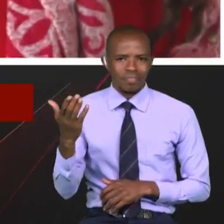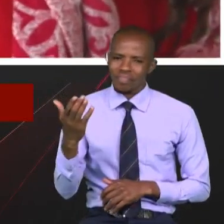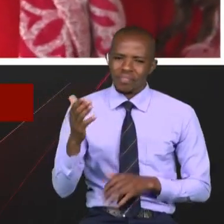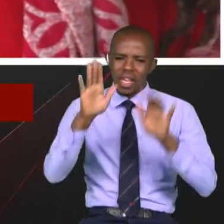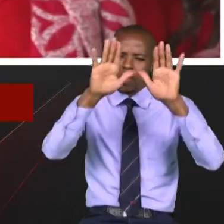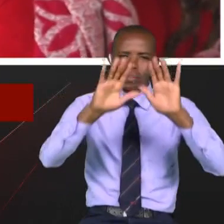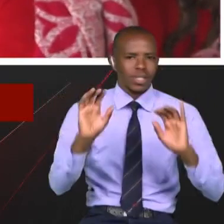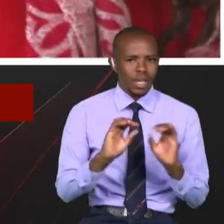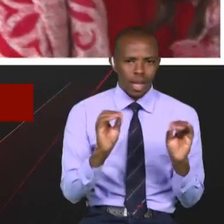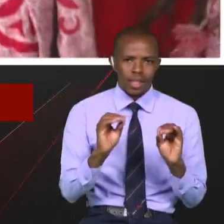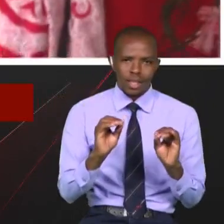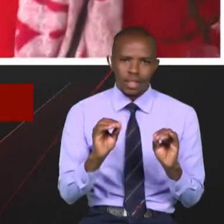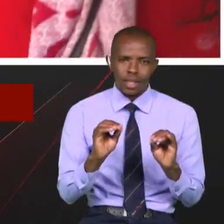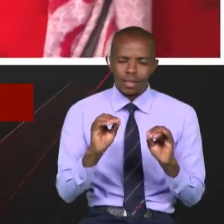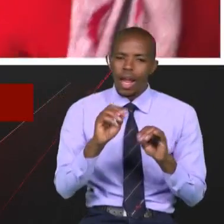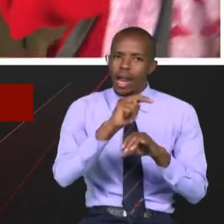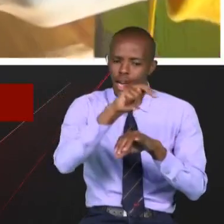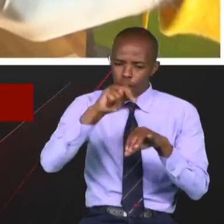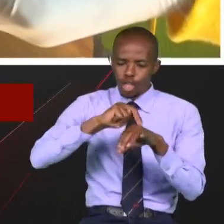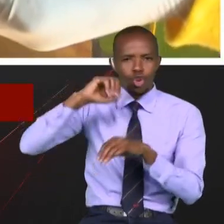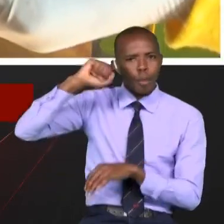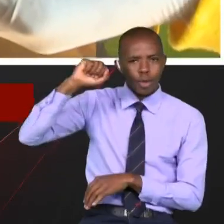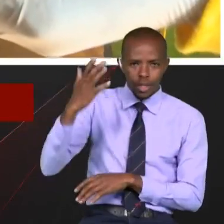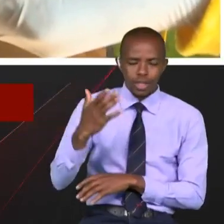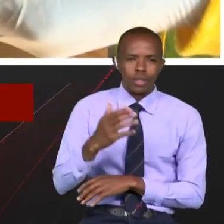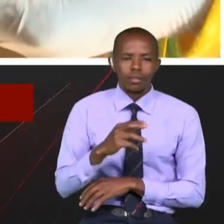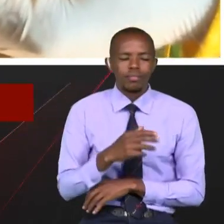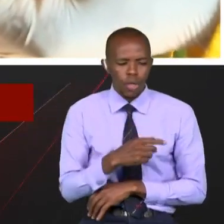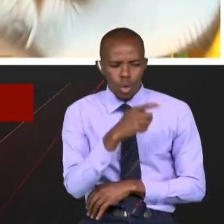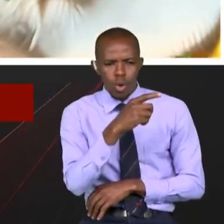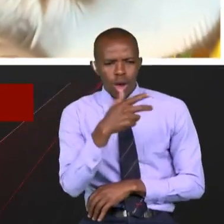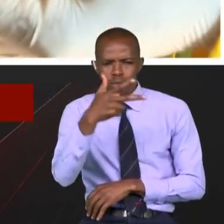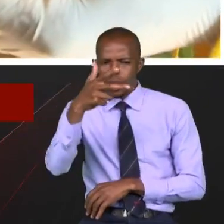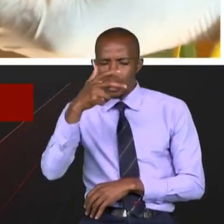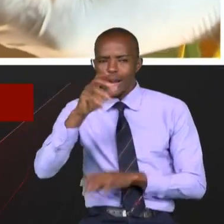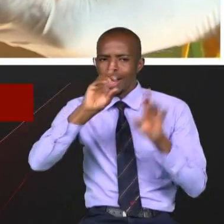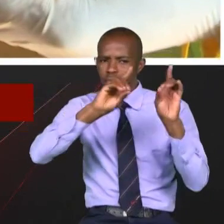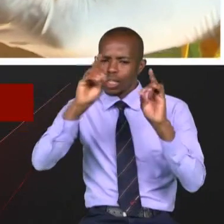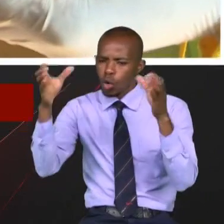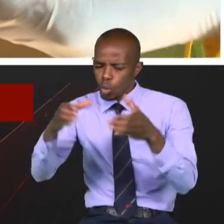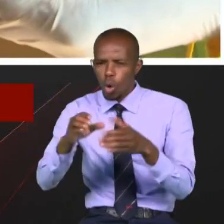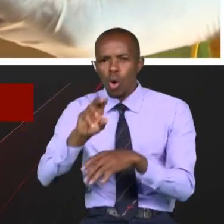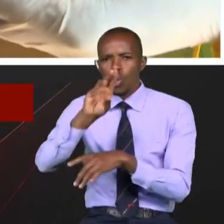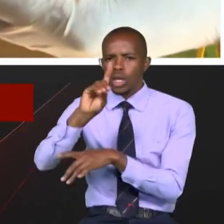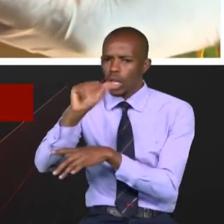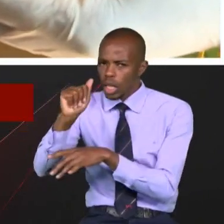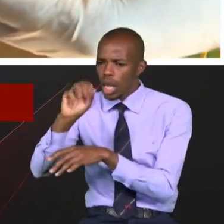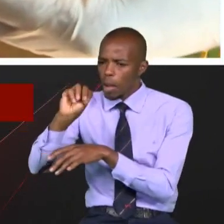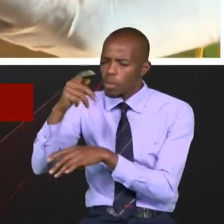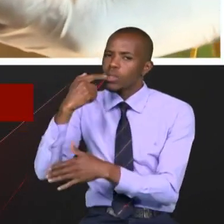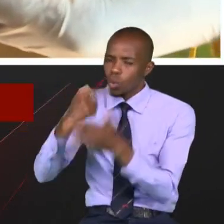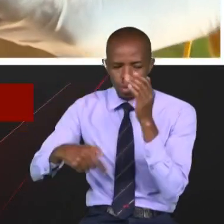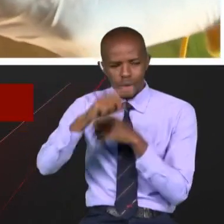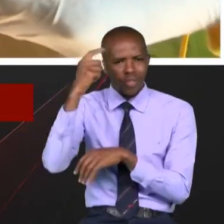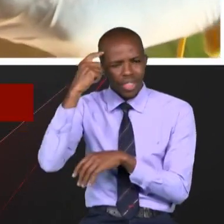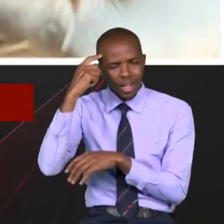non-issues. Let's get to some national politics now. Robert, you've heard what Tangatanga or UDA members of parliament are saying. Do you think,